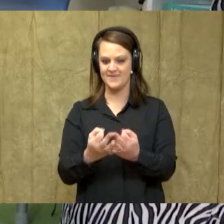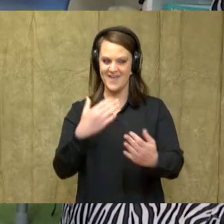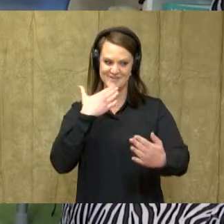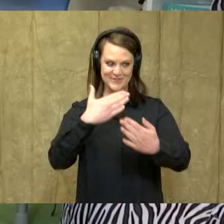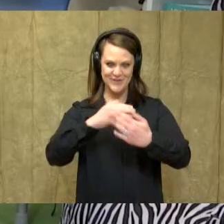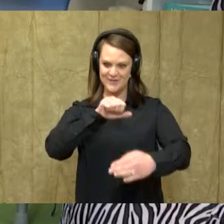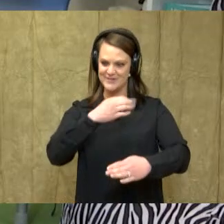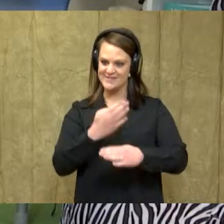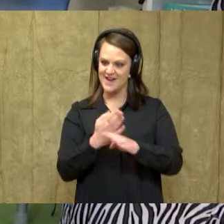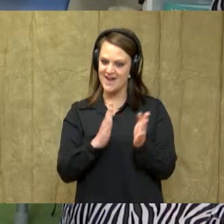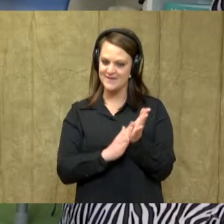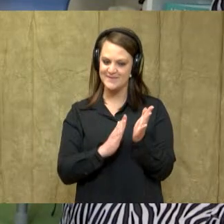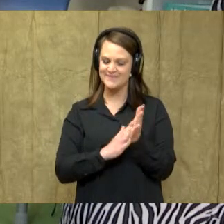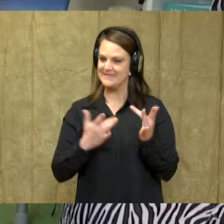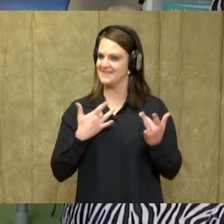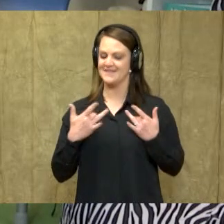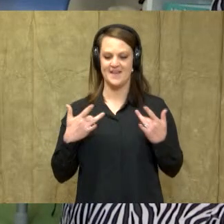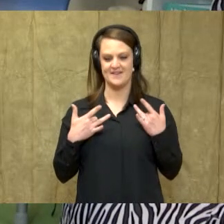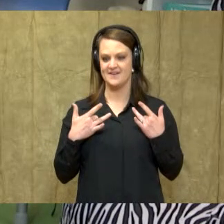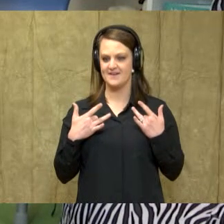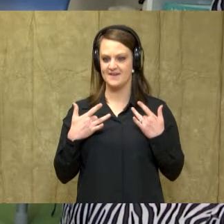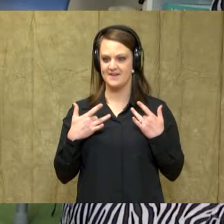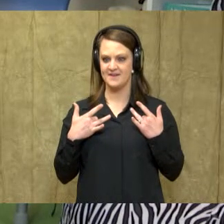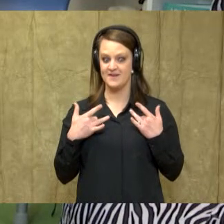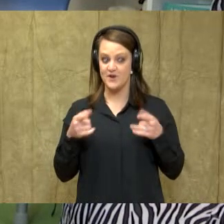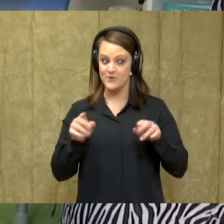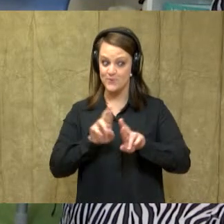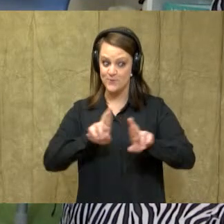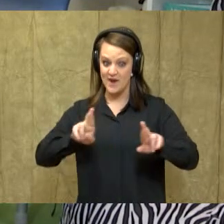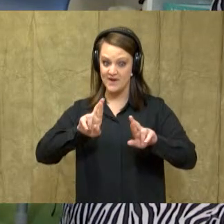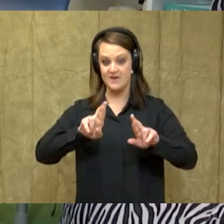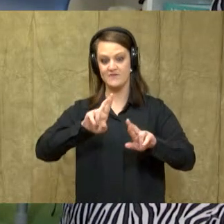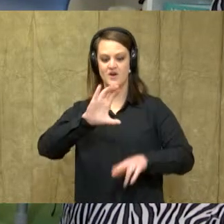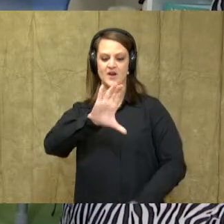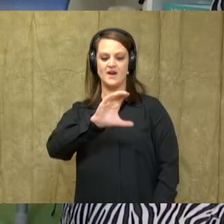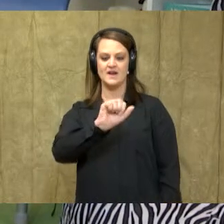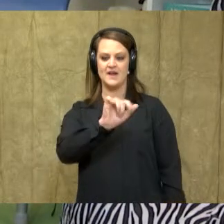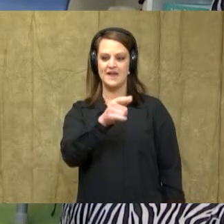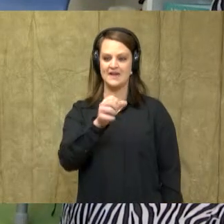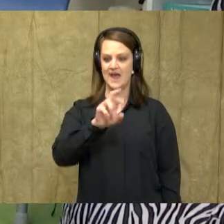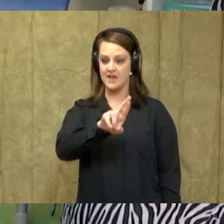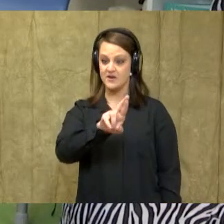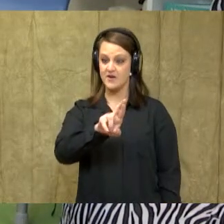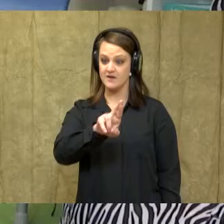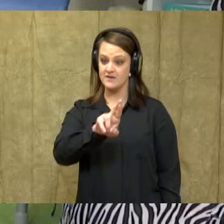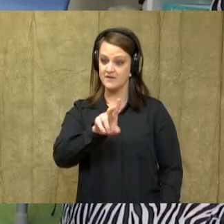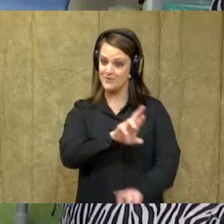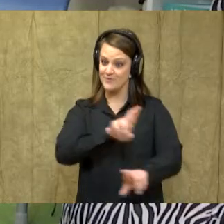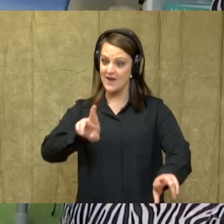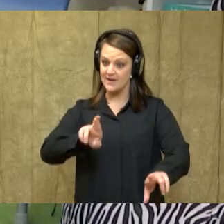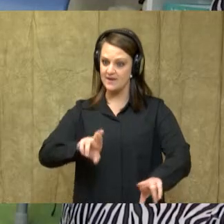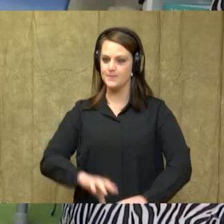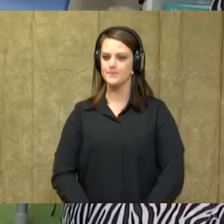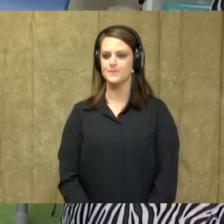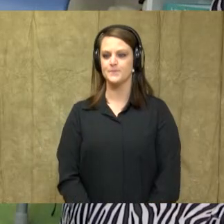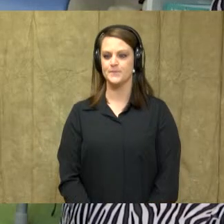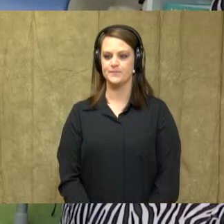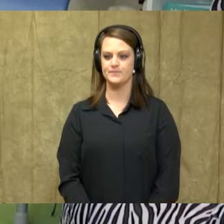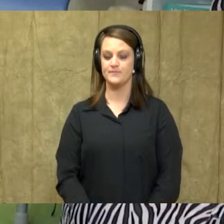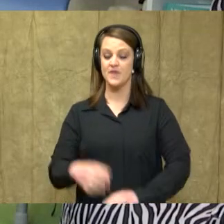job, guys. I'm so excited. Y'all ready to check out our calendar? Let's see. Yes, let's do it, Miss Hollis. Today